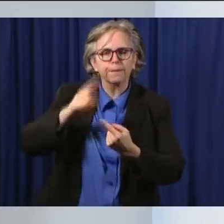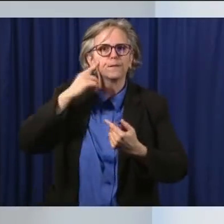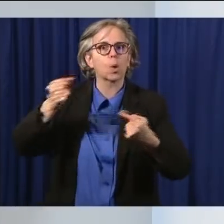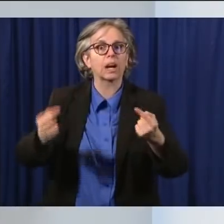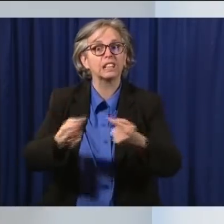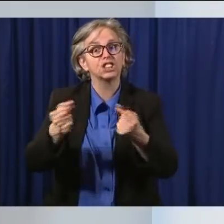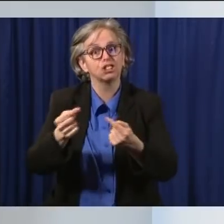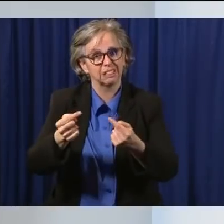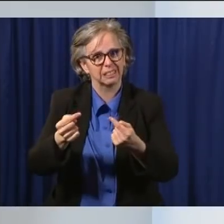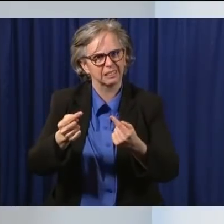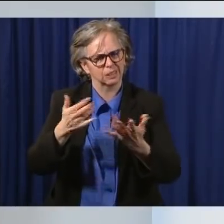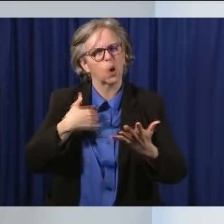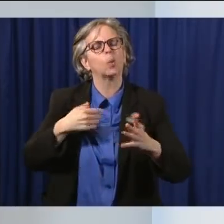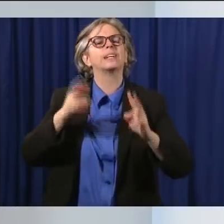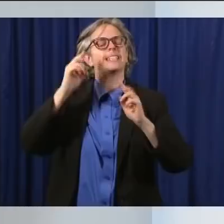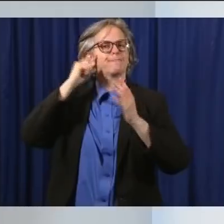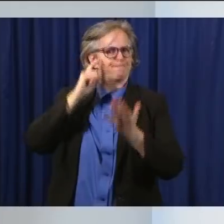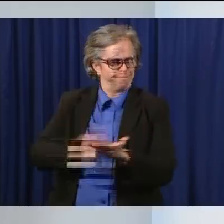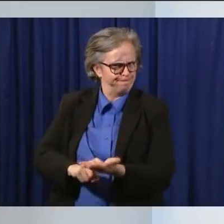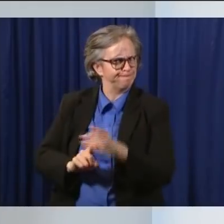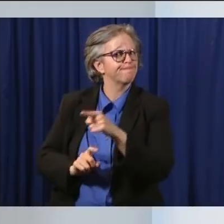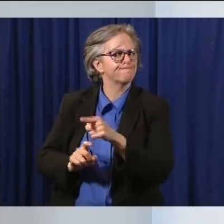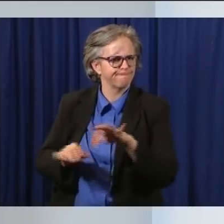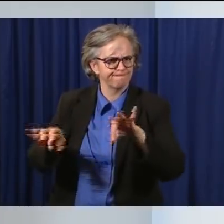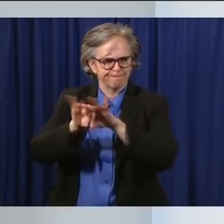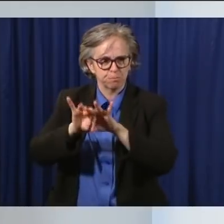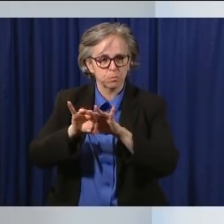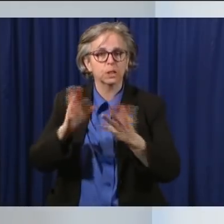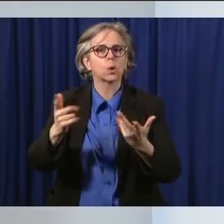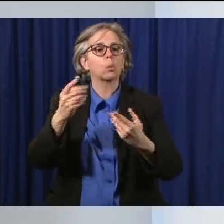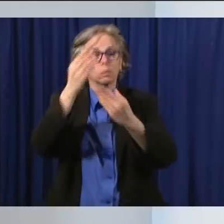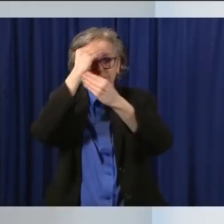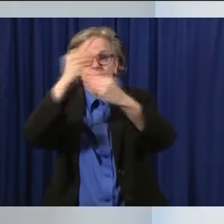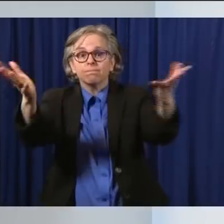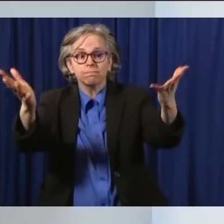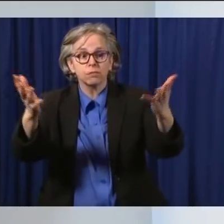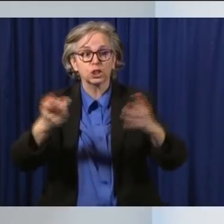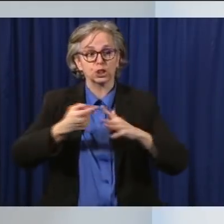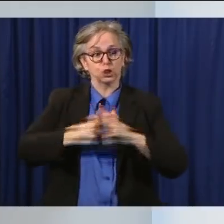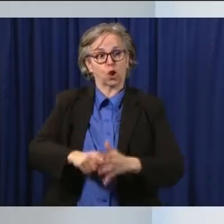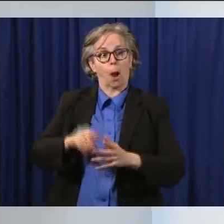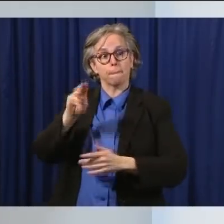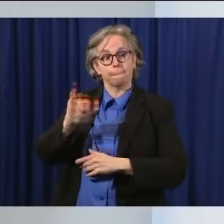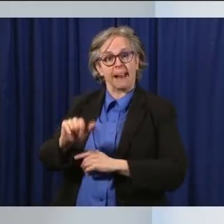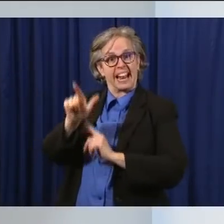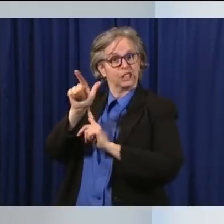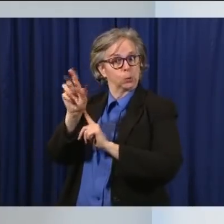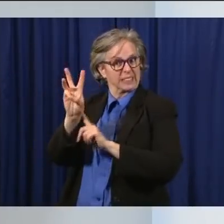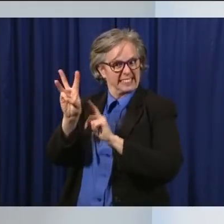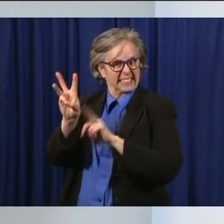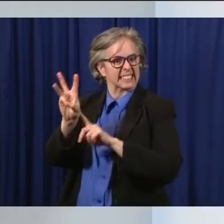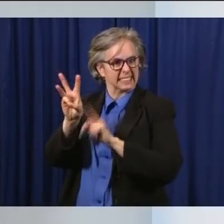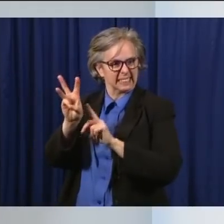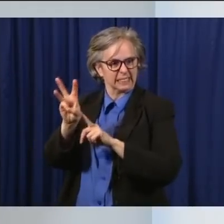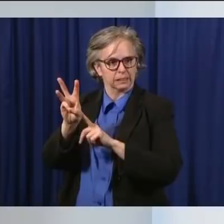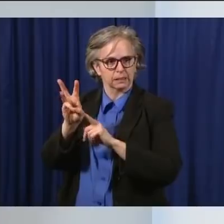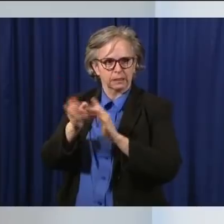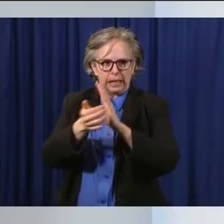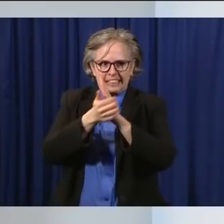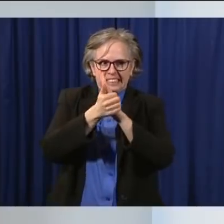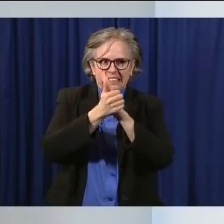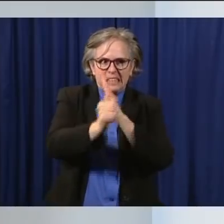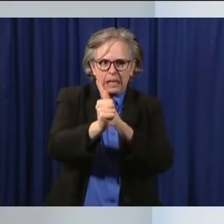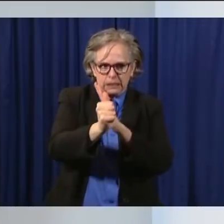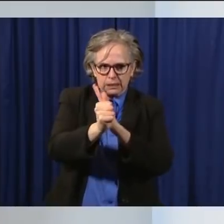of those discussions, we are announcing that effective May 26th, skills training can resume for all